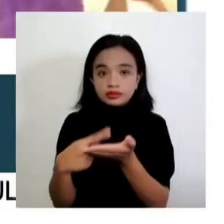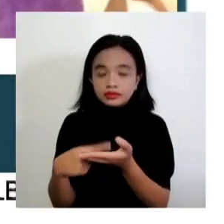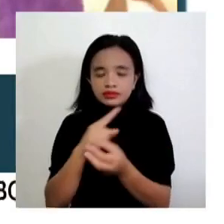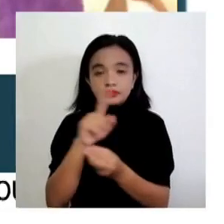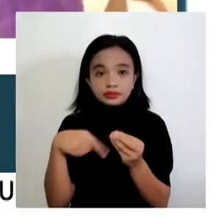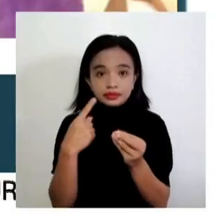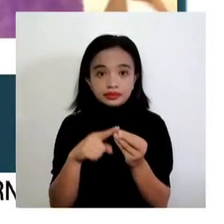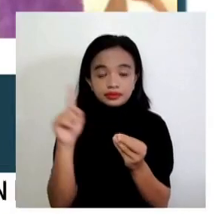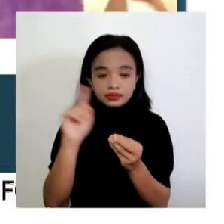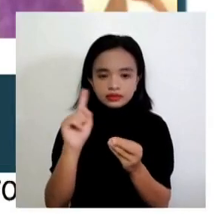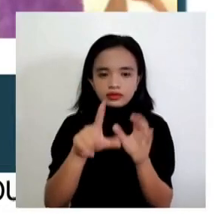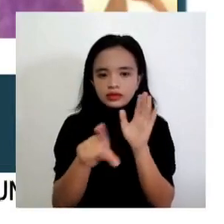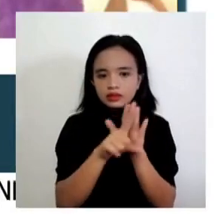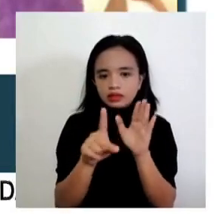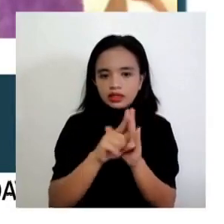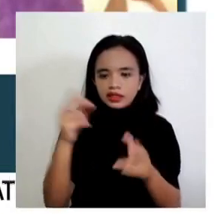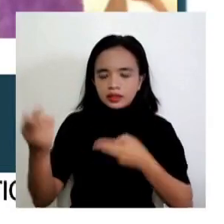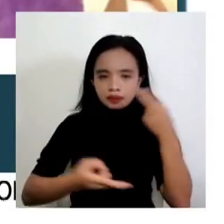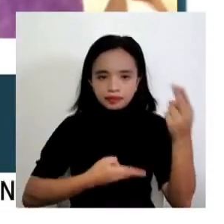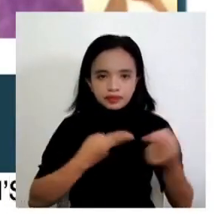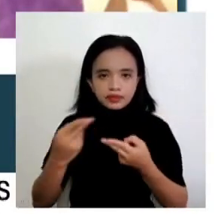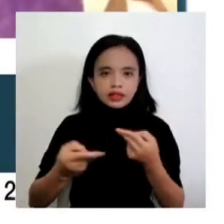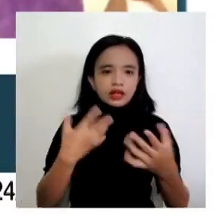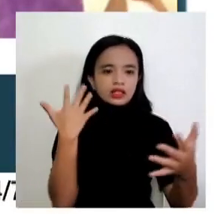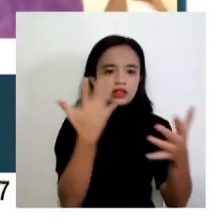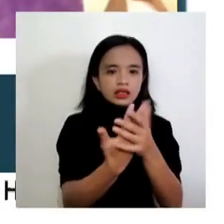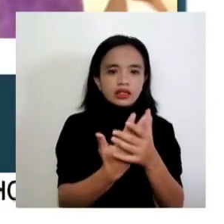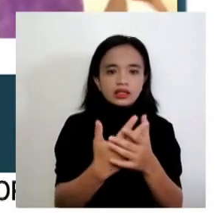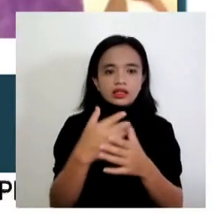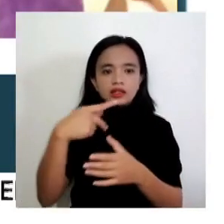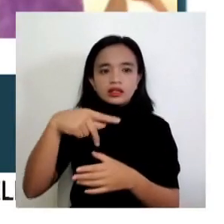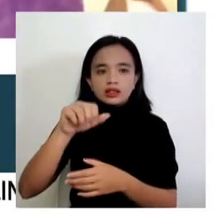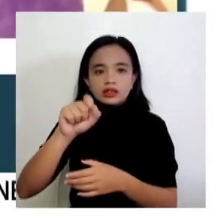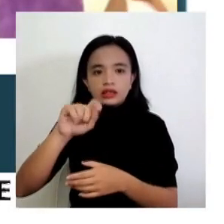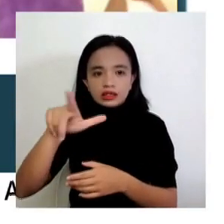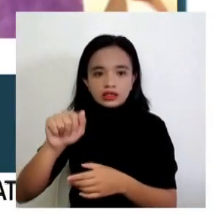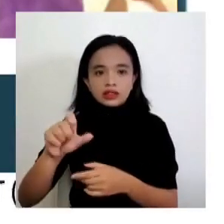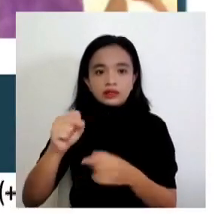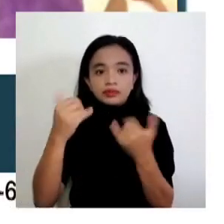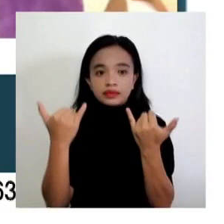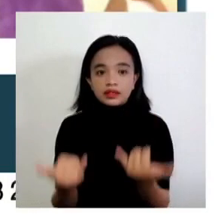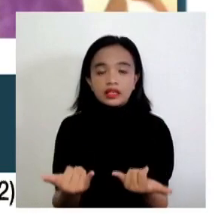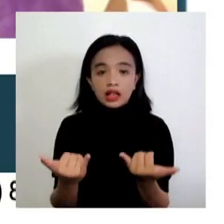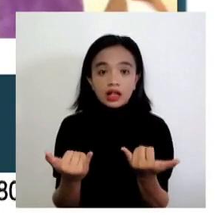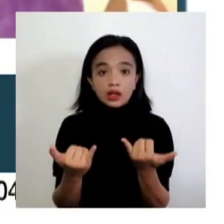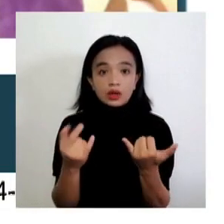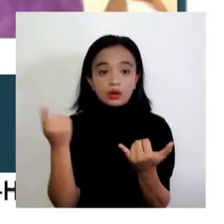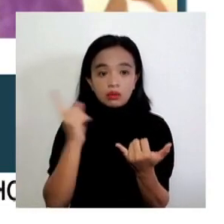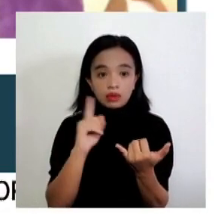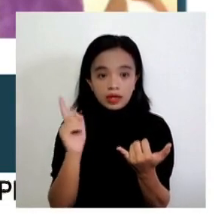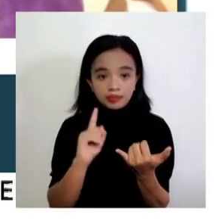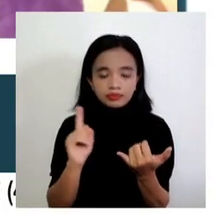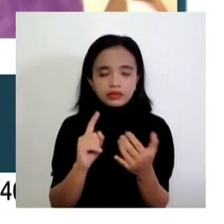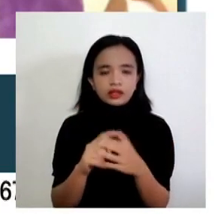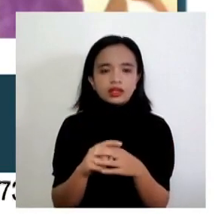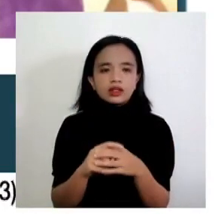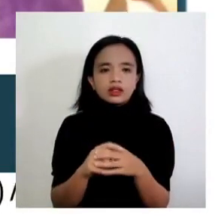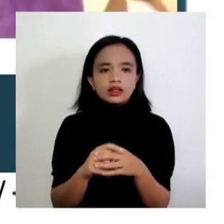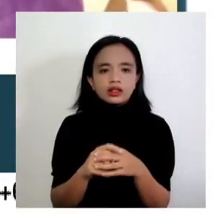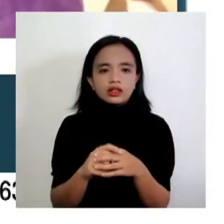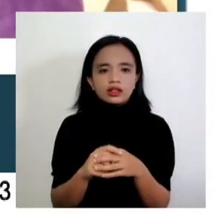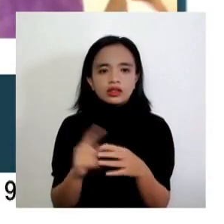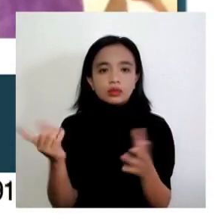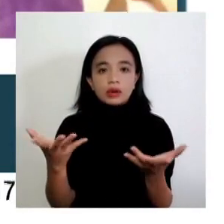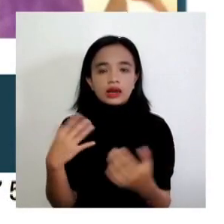illegal recruitment and detention hanggang sa Pastilla scam, tumawid na tayo sa kasalukuyang administrasyon where our